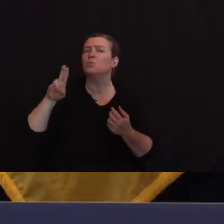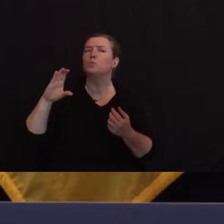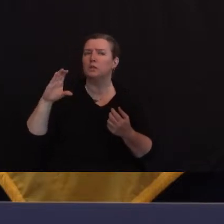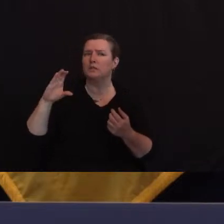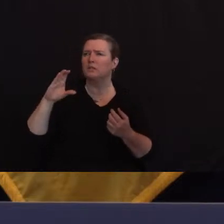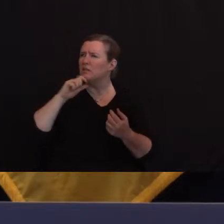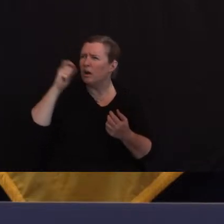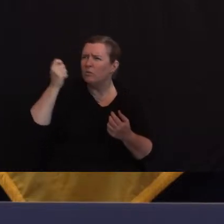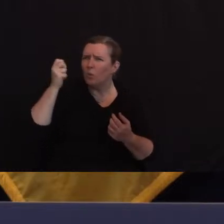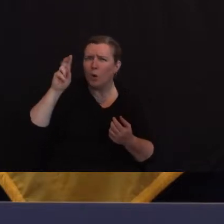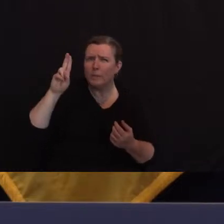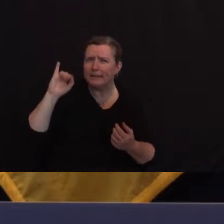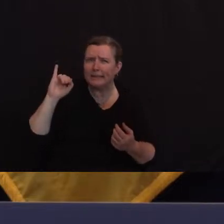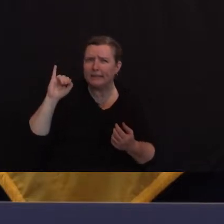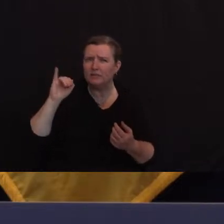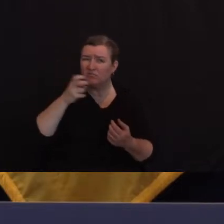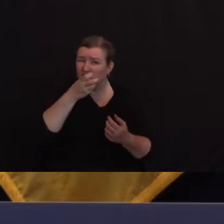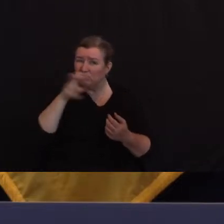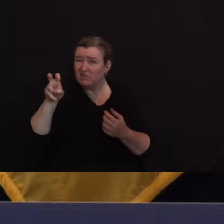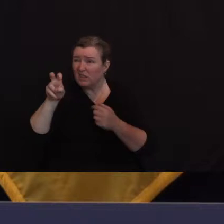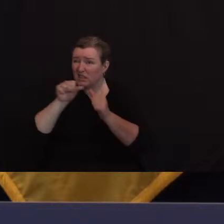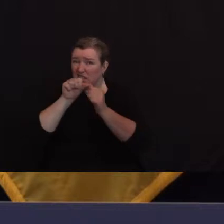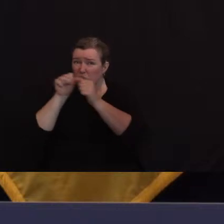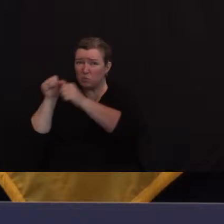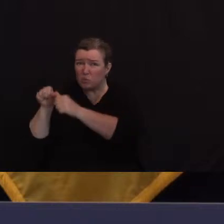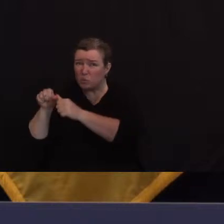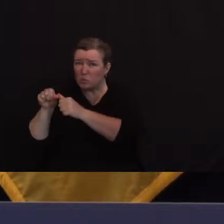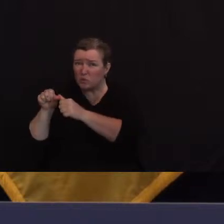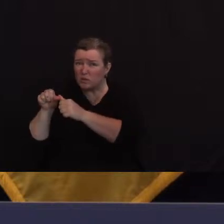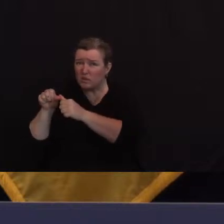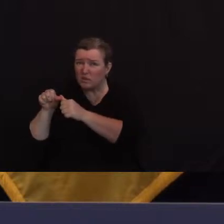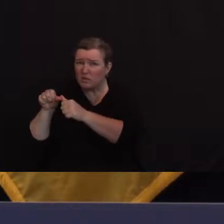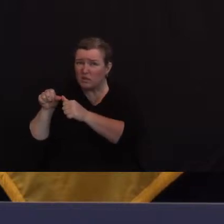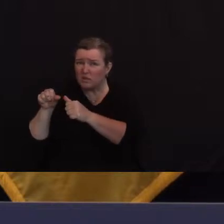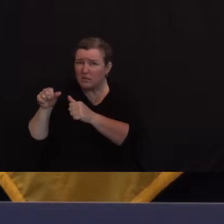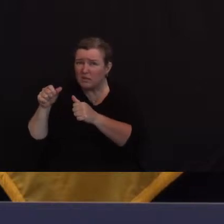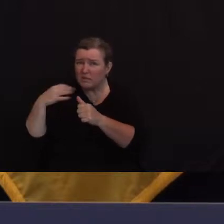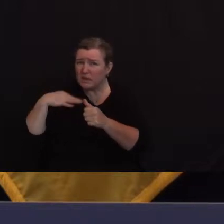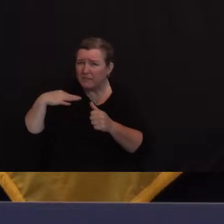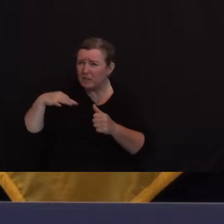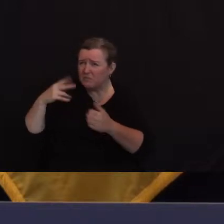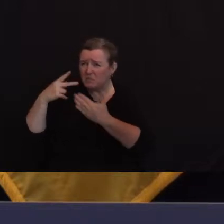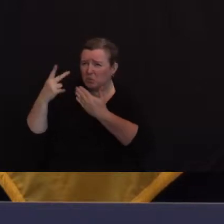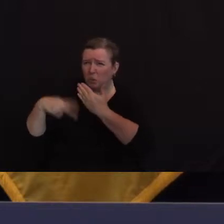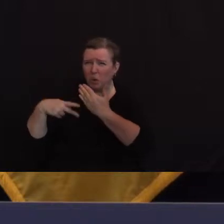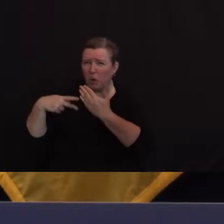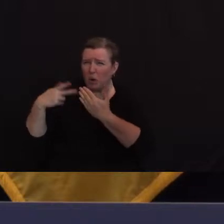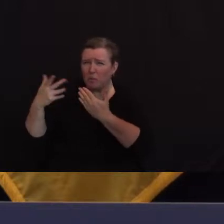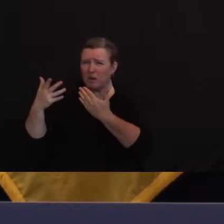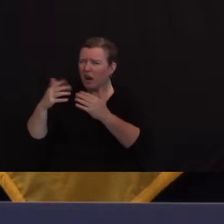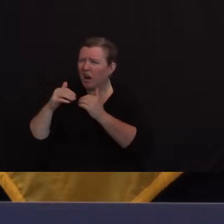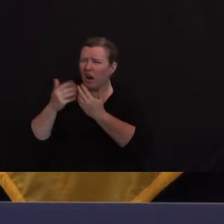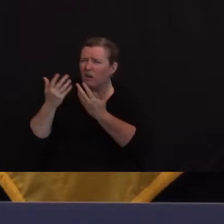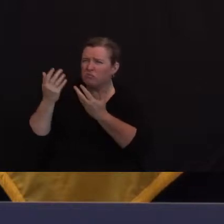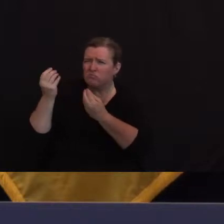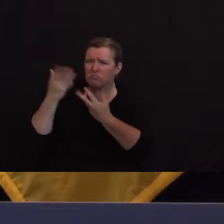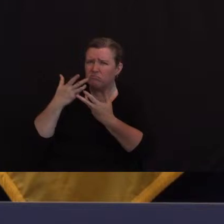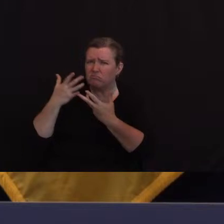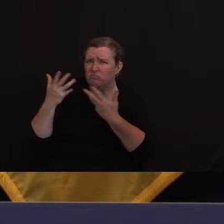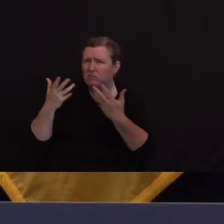program. How will that 100,000 people, how will they be moved or notified? And last year,